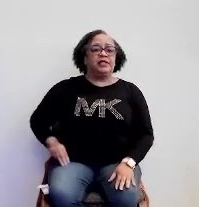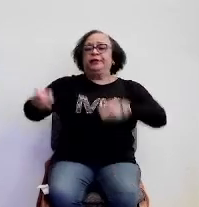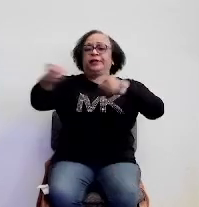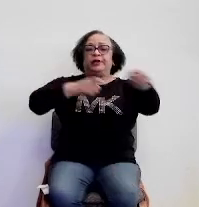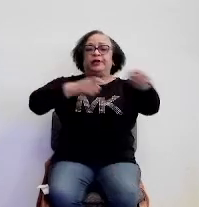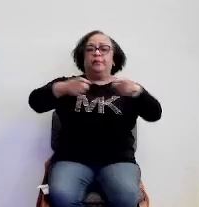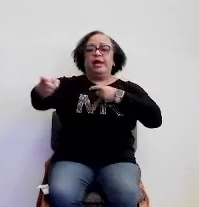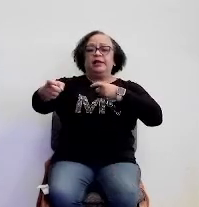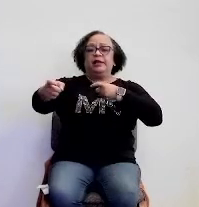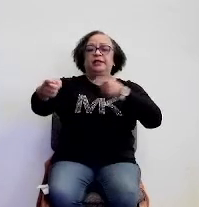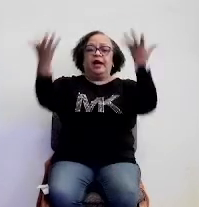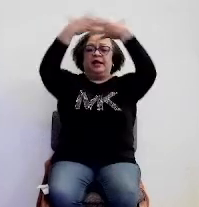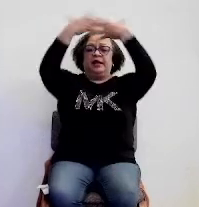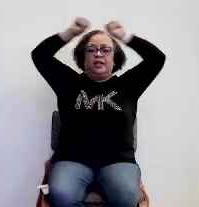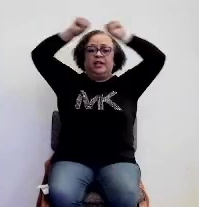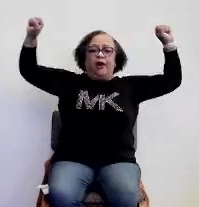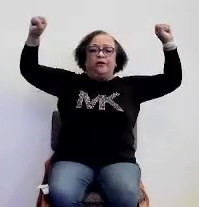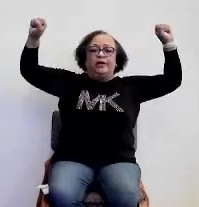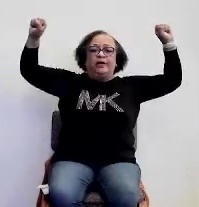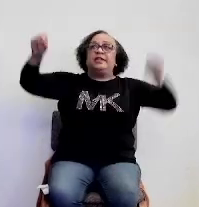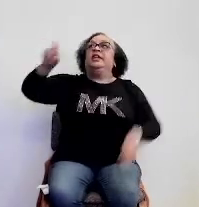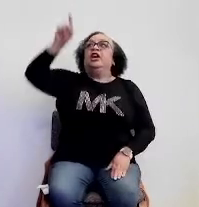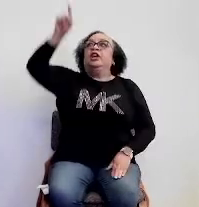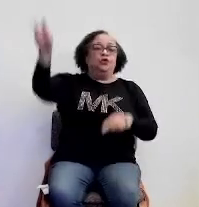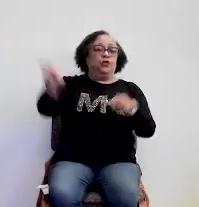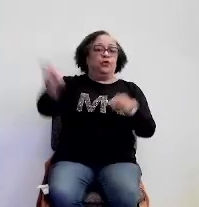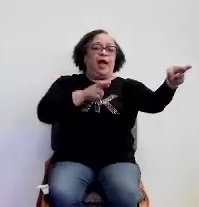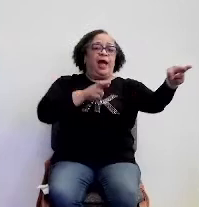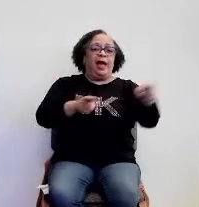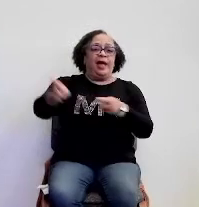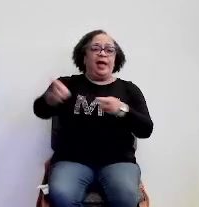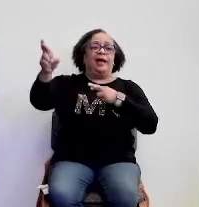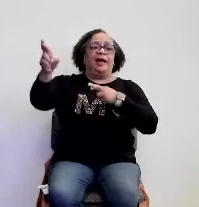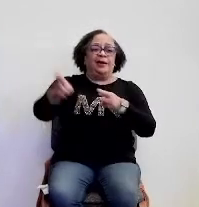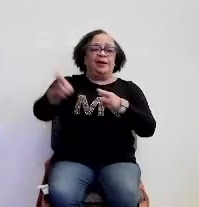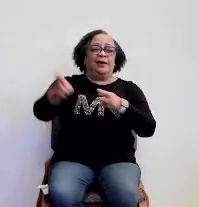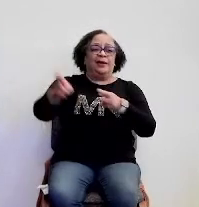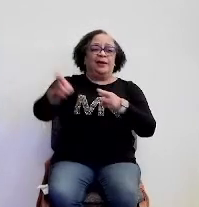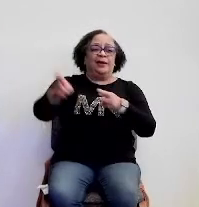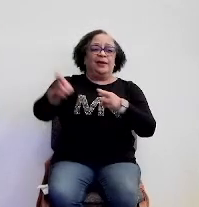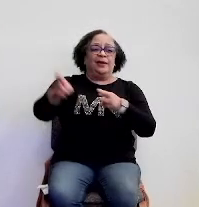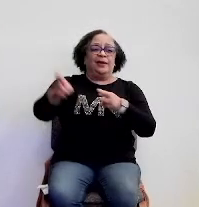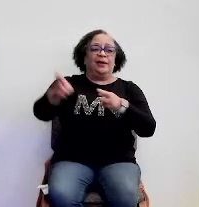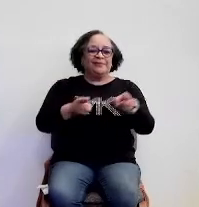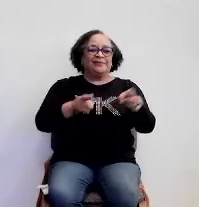and majesty. Dominion. Dominion, authority, you reign.